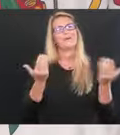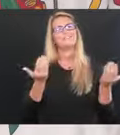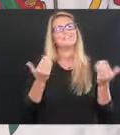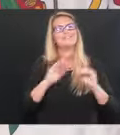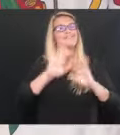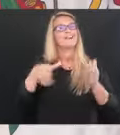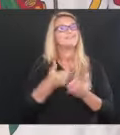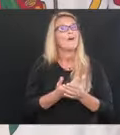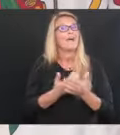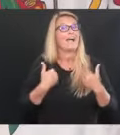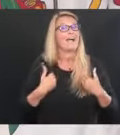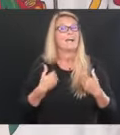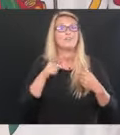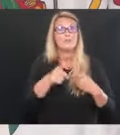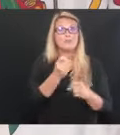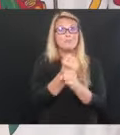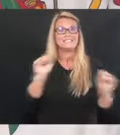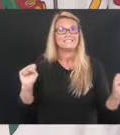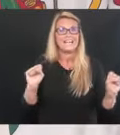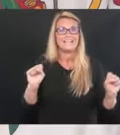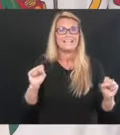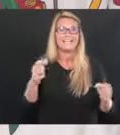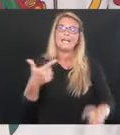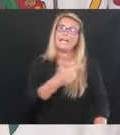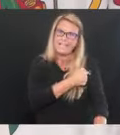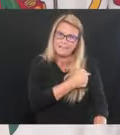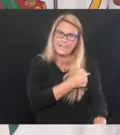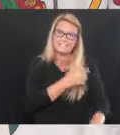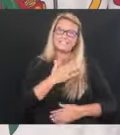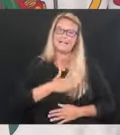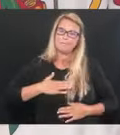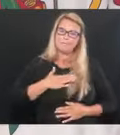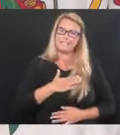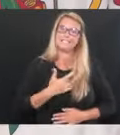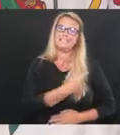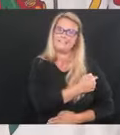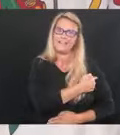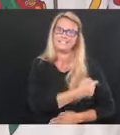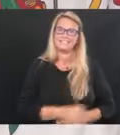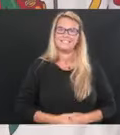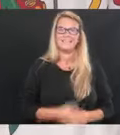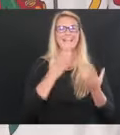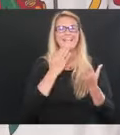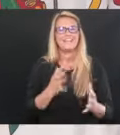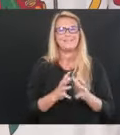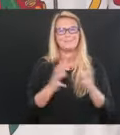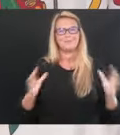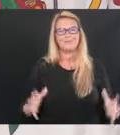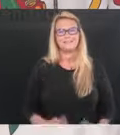got. Everybody be safe. Get vaccinated. Please get vaccinated. All right, thank you so much.